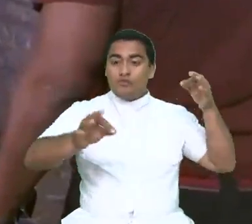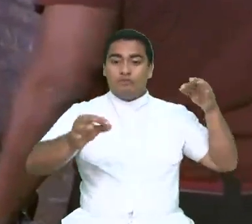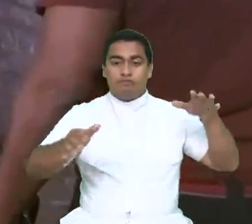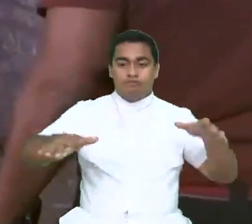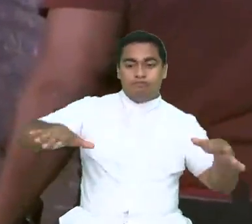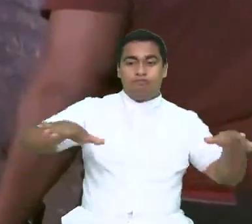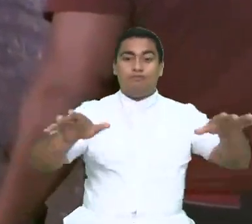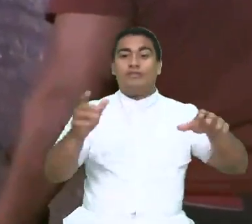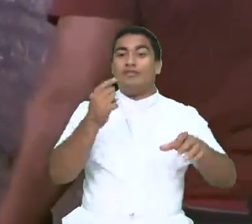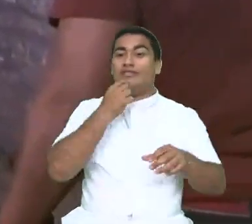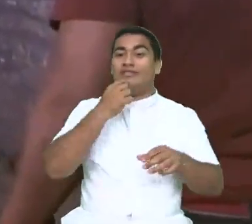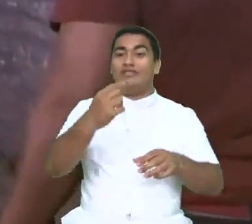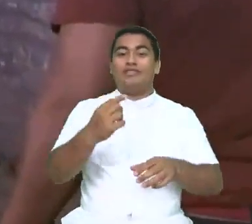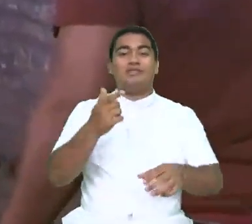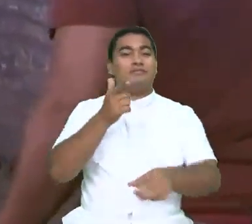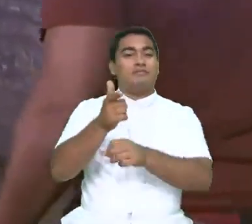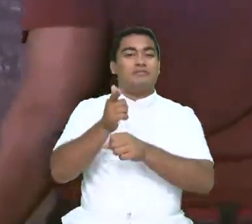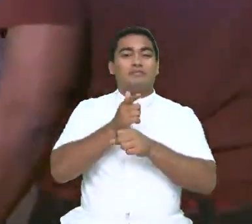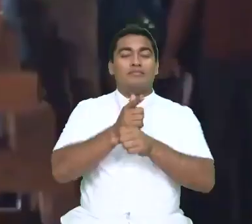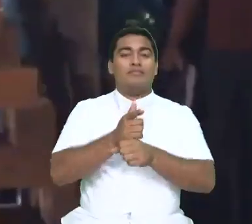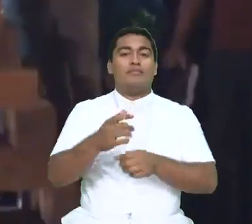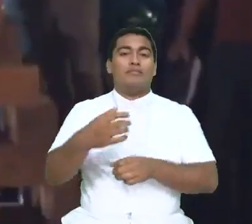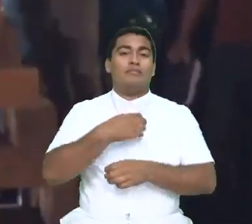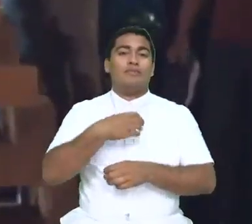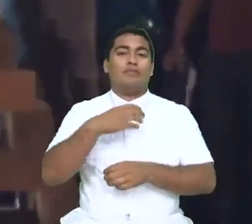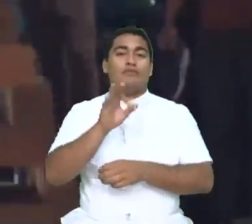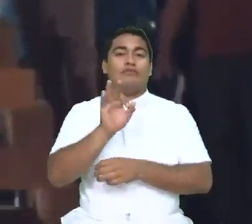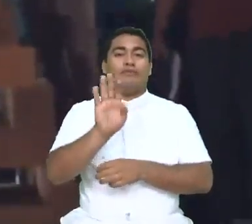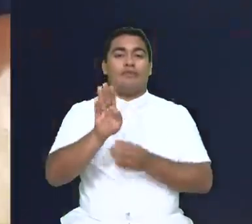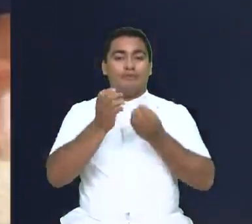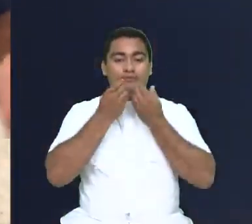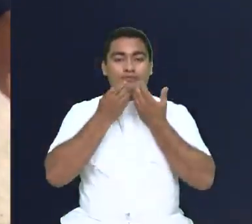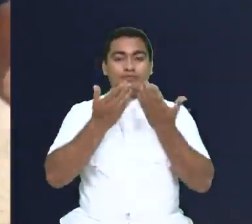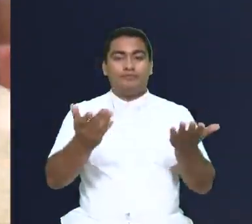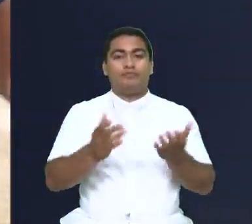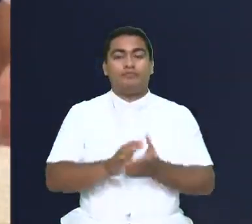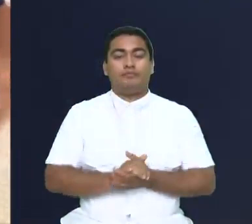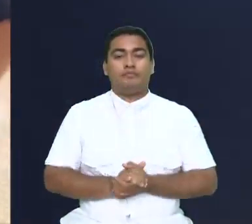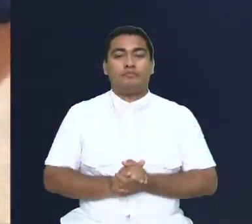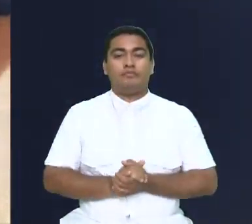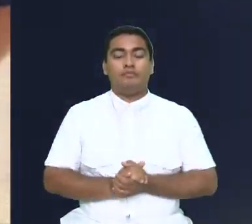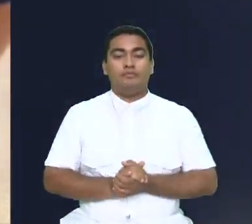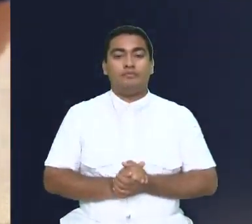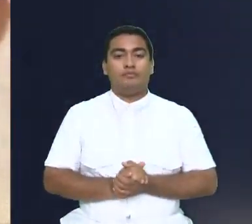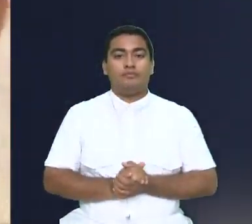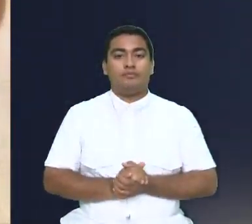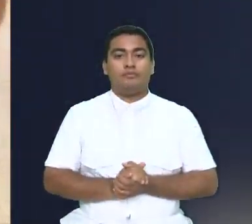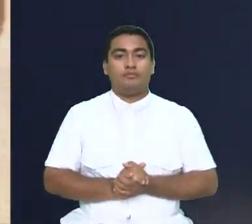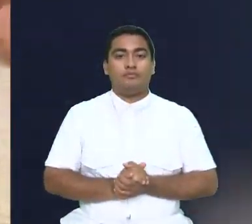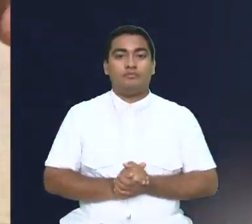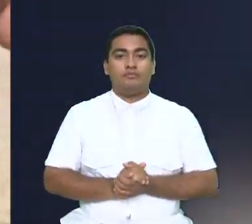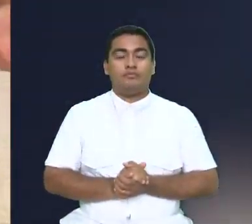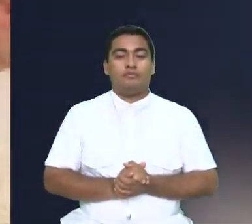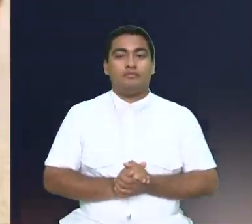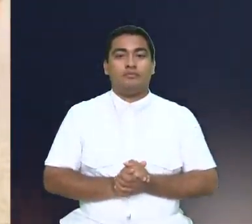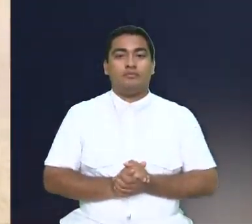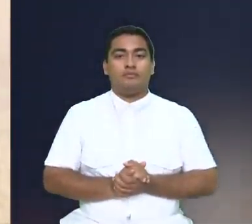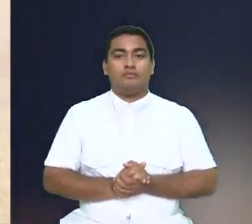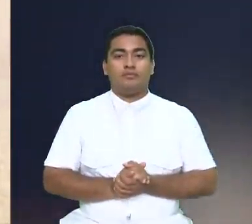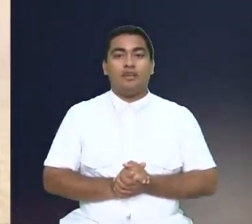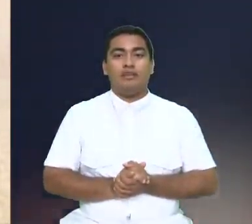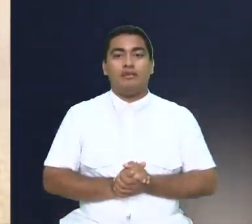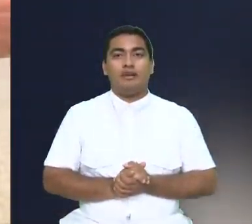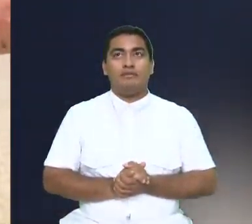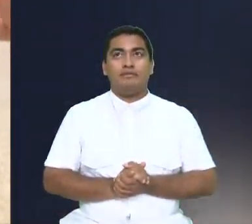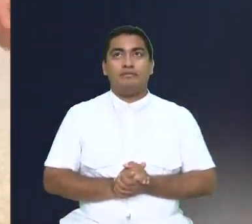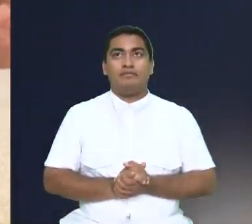el acróbata en un video que publicó en su cuenta de Facebook. Clearly never forget for many reasons, the challenges of getting the